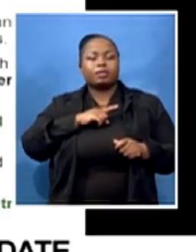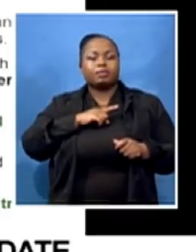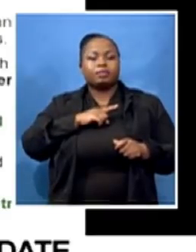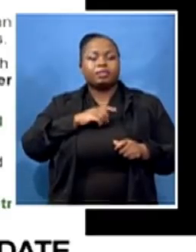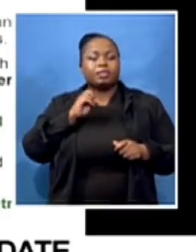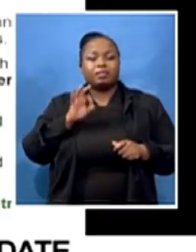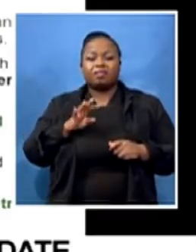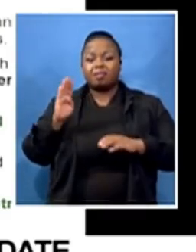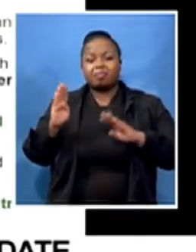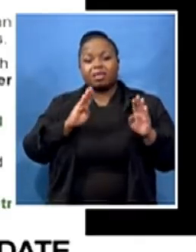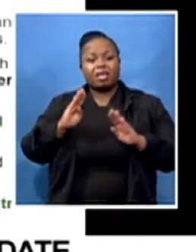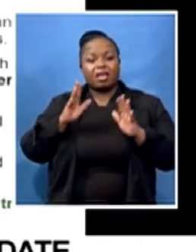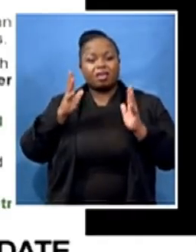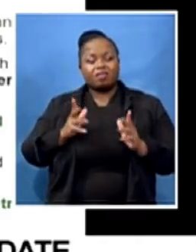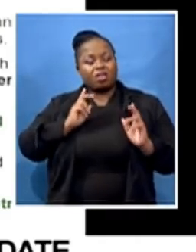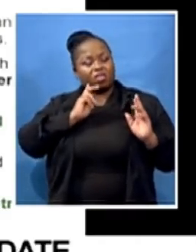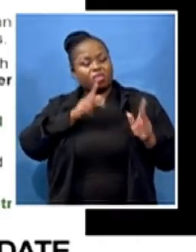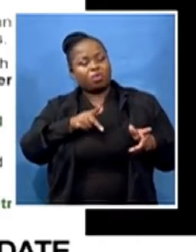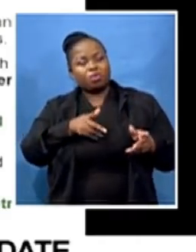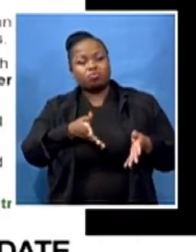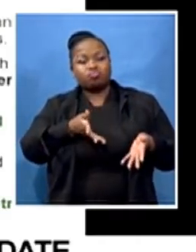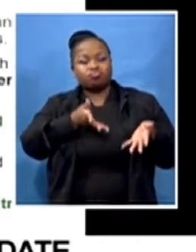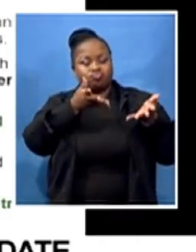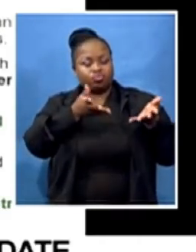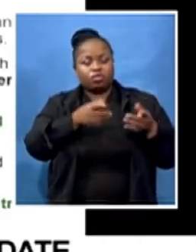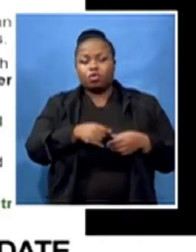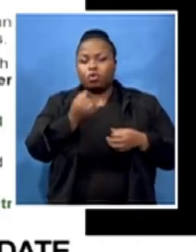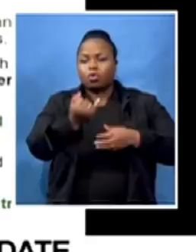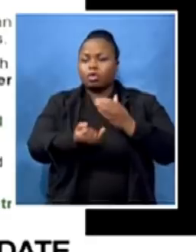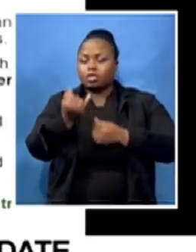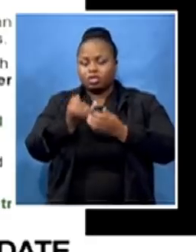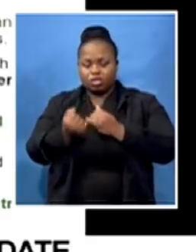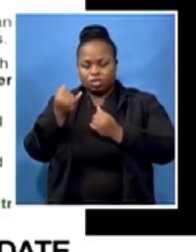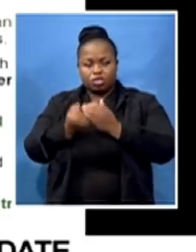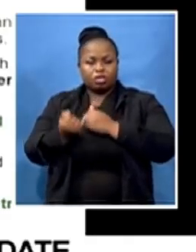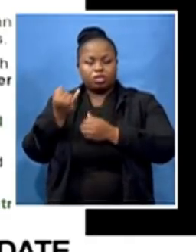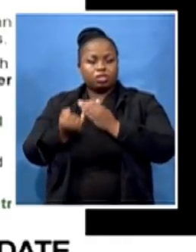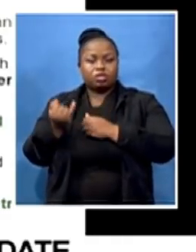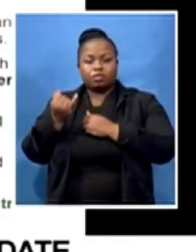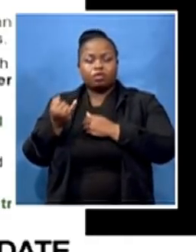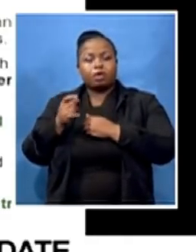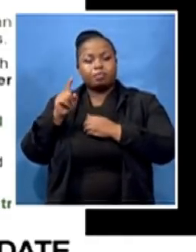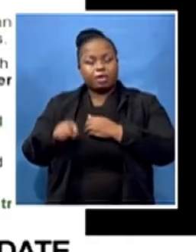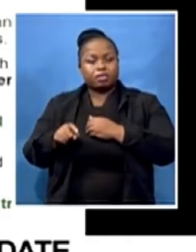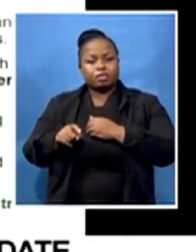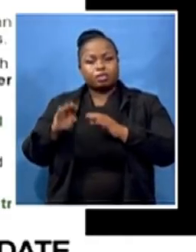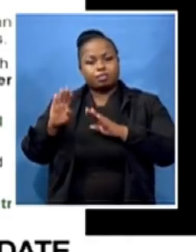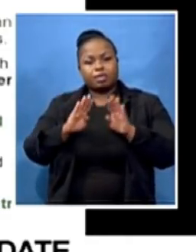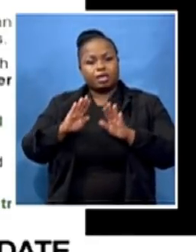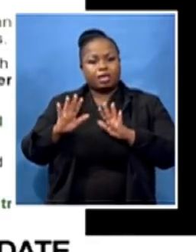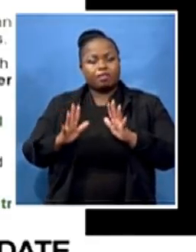of each and every one of us, this pandemic will not be